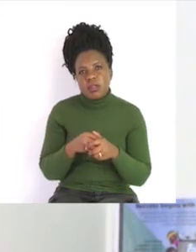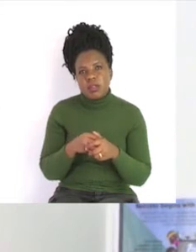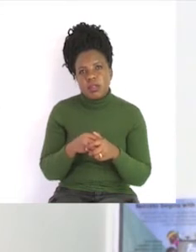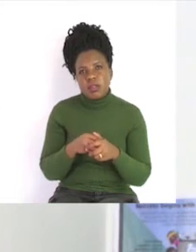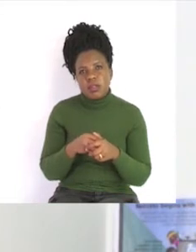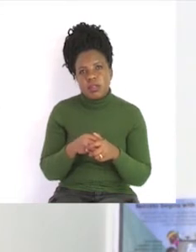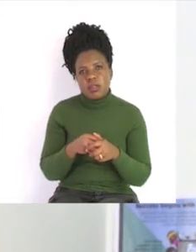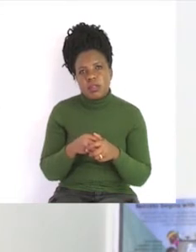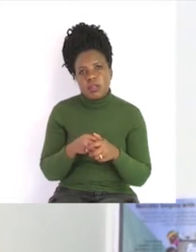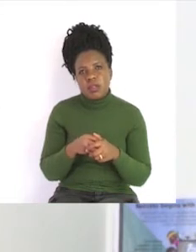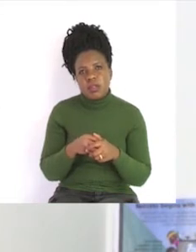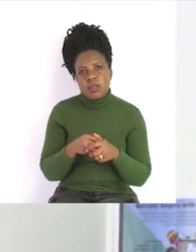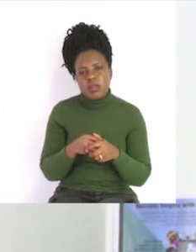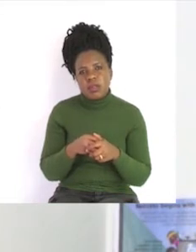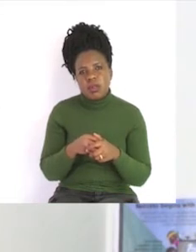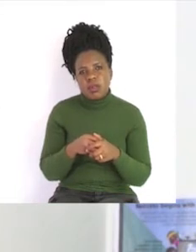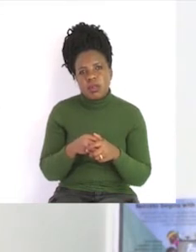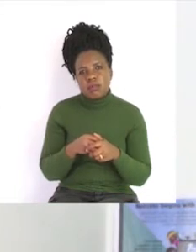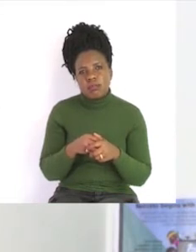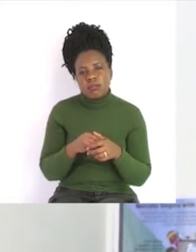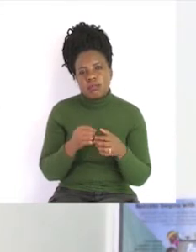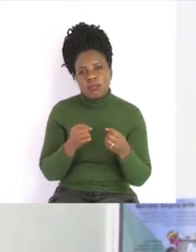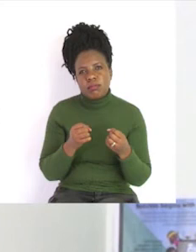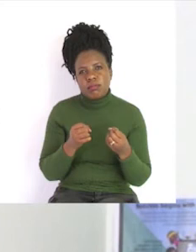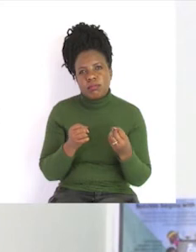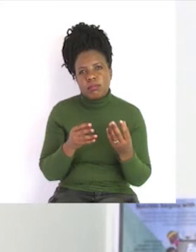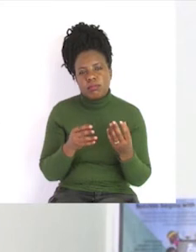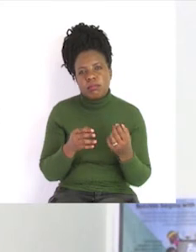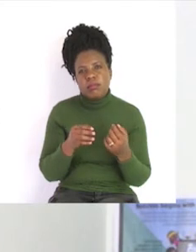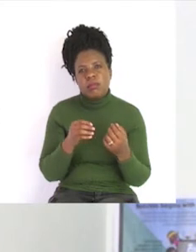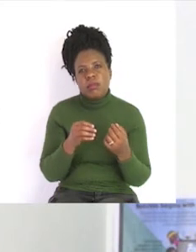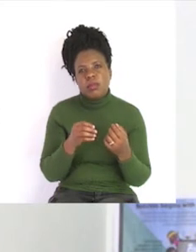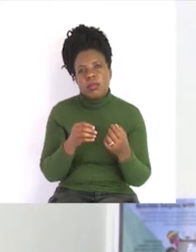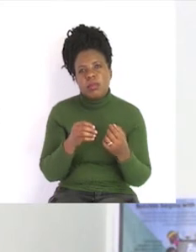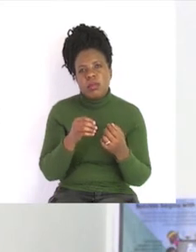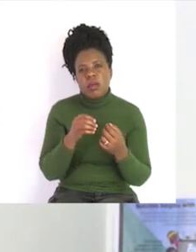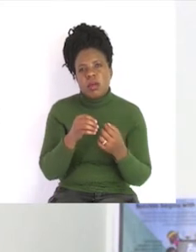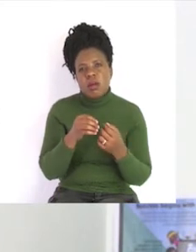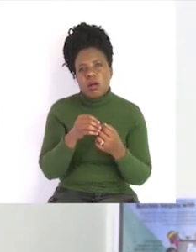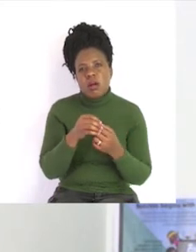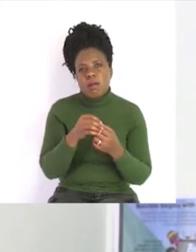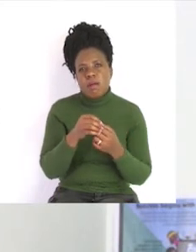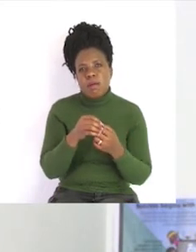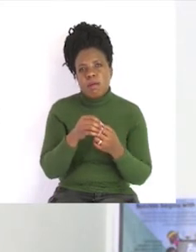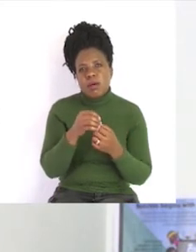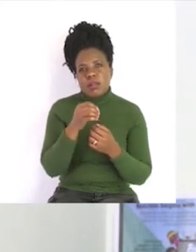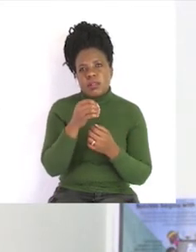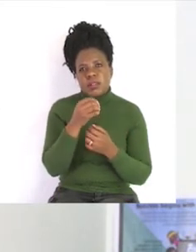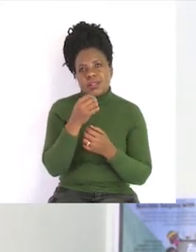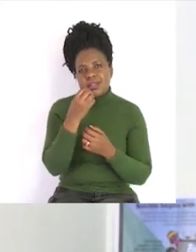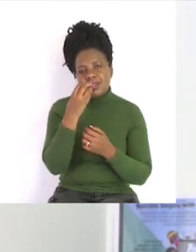Then I say 8 goes into 31. 31, remember, it's somewhere there. So it will be 3